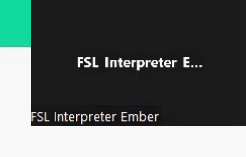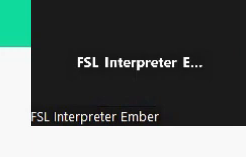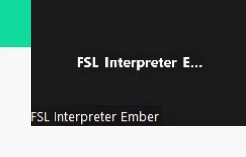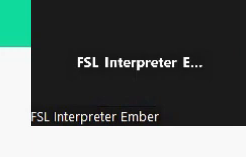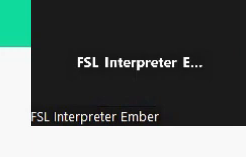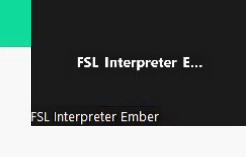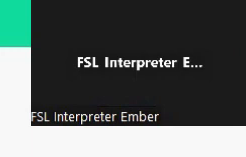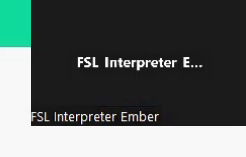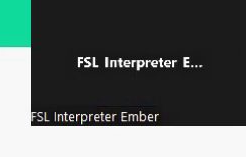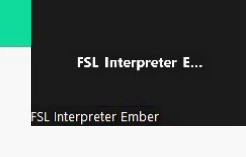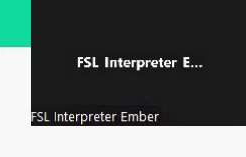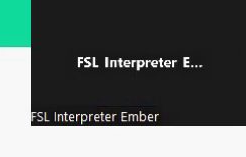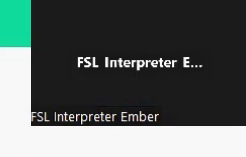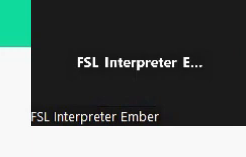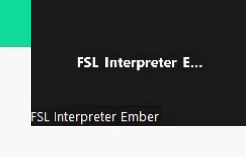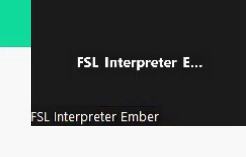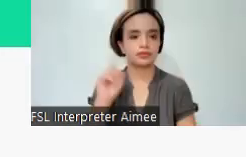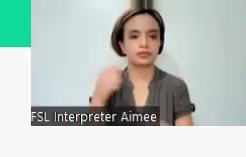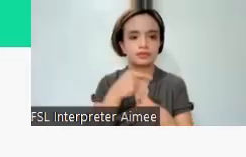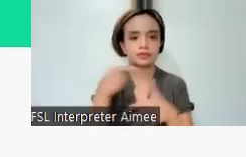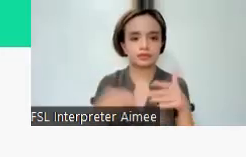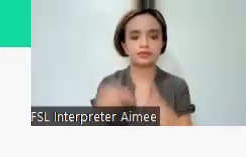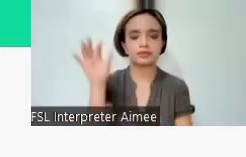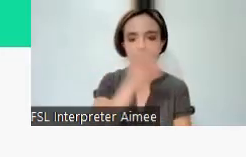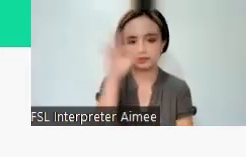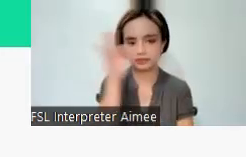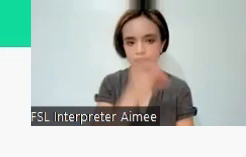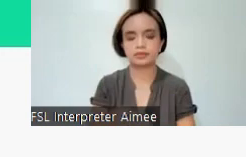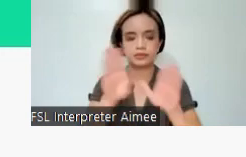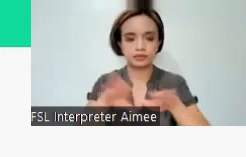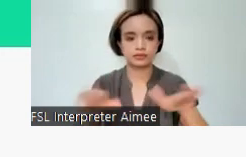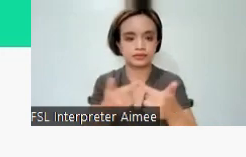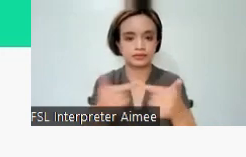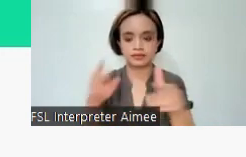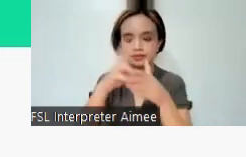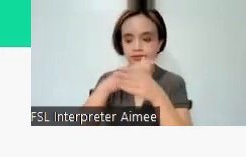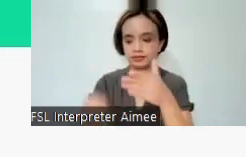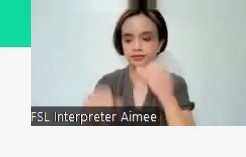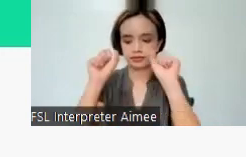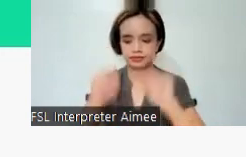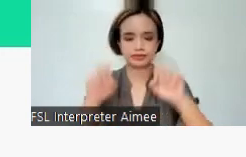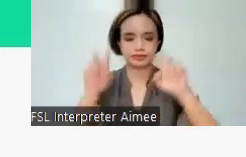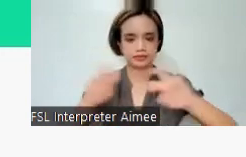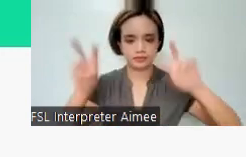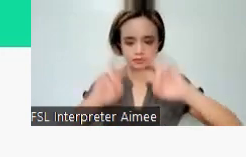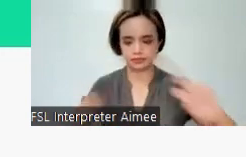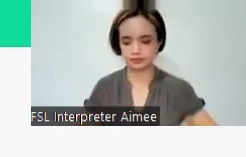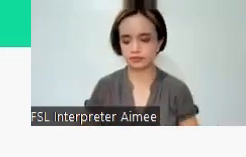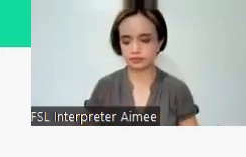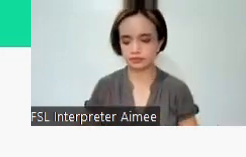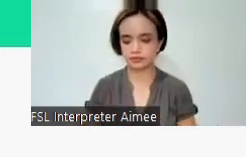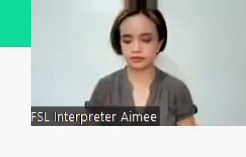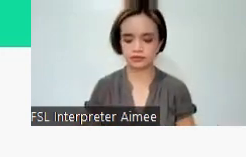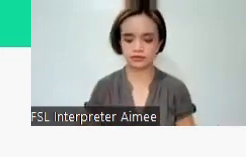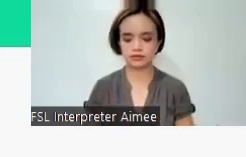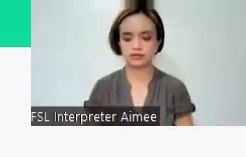Longitudinal studies of the features and quality of Filipino child language output can also be investigated. This will